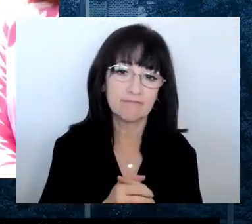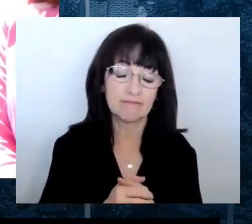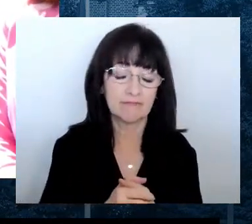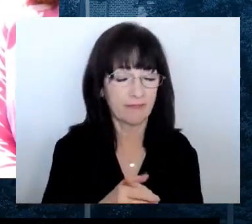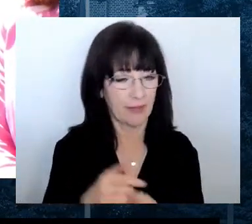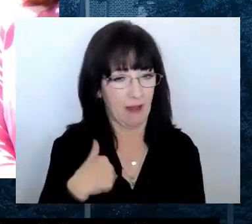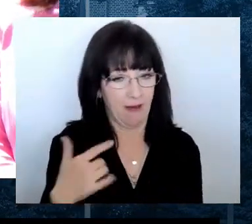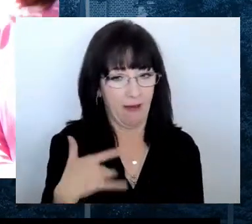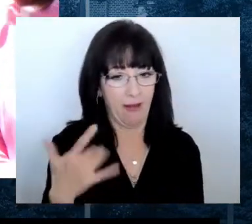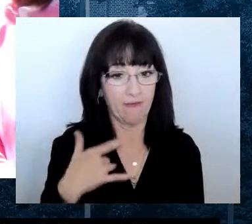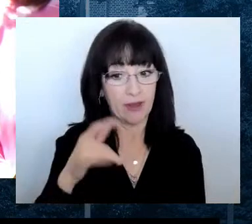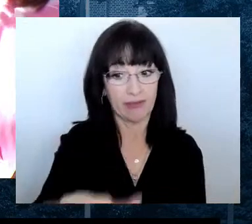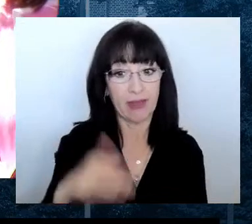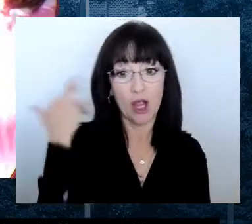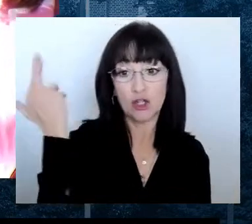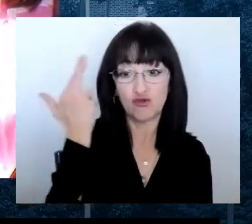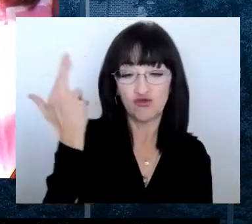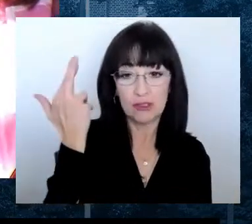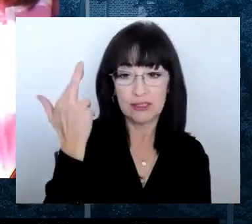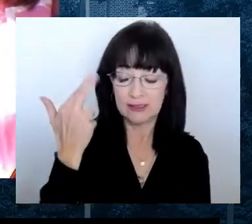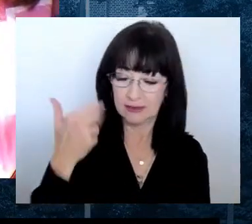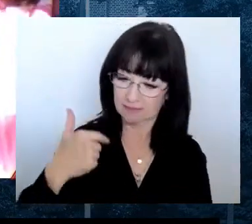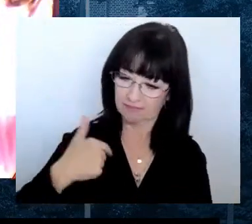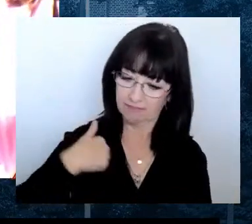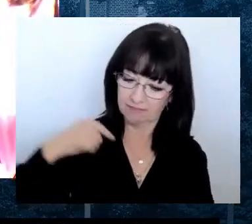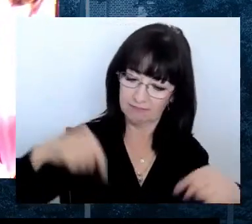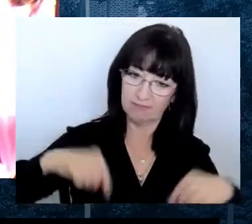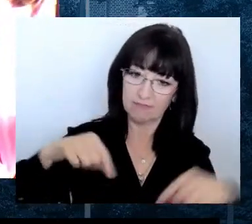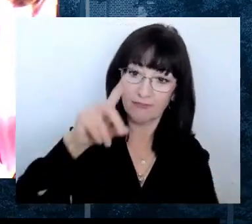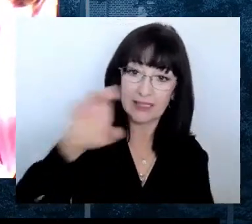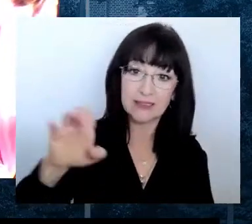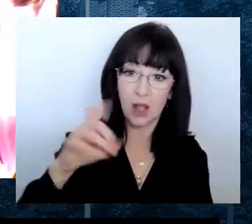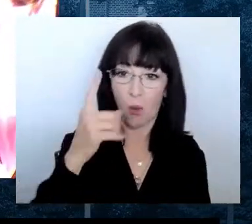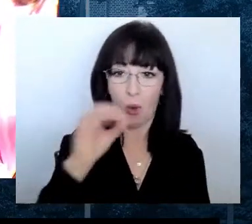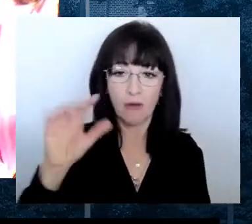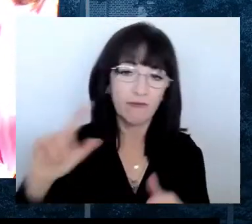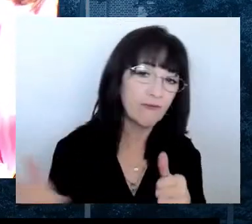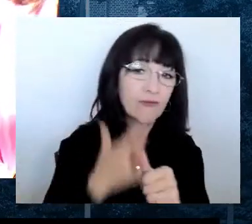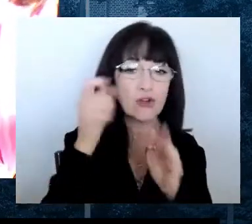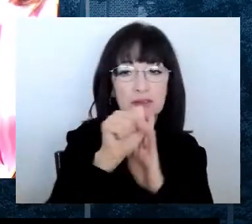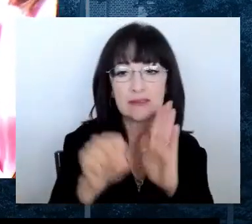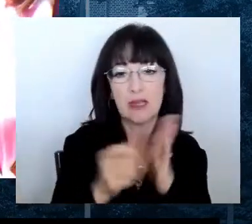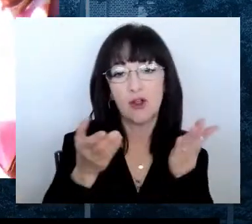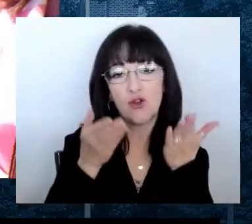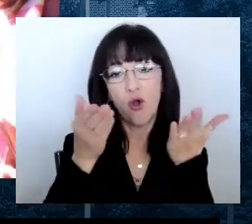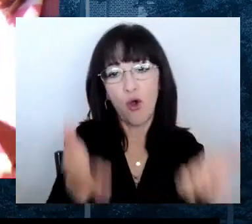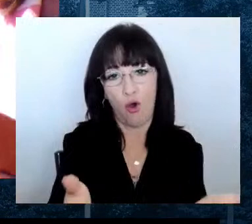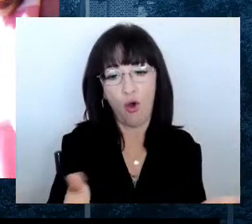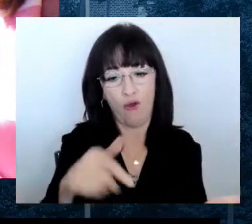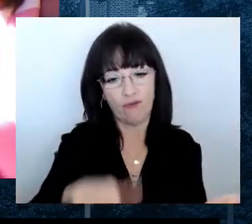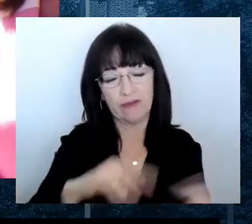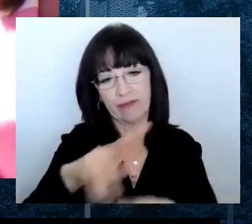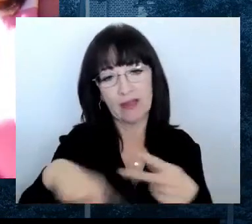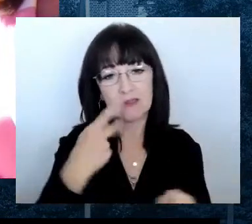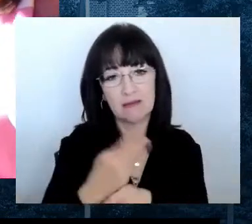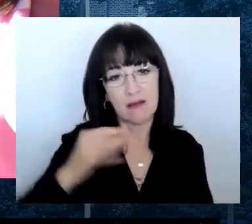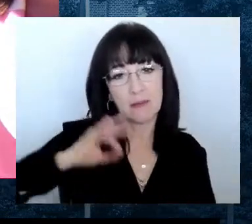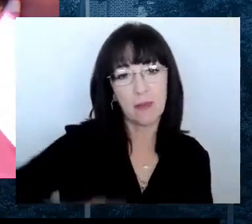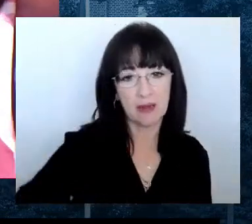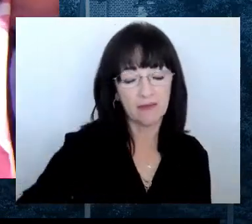become one of the first states to offer this benefit. Thank you, and congratulations to both